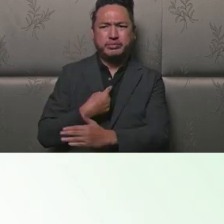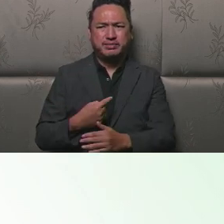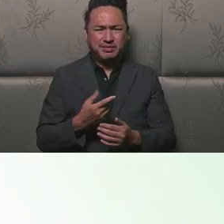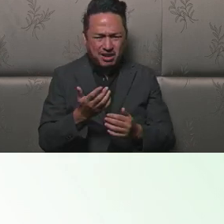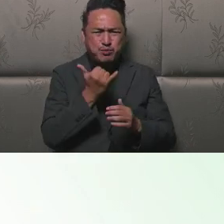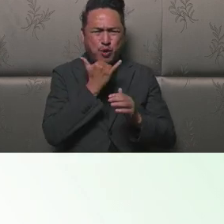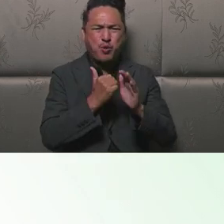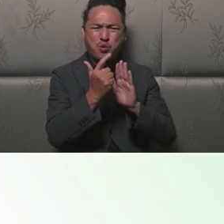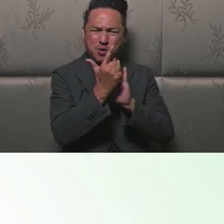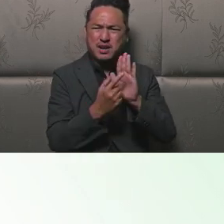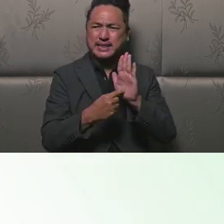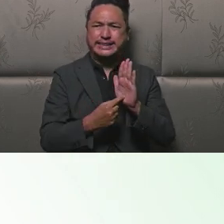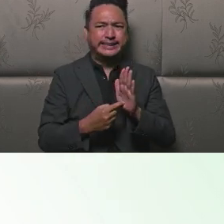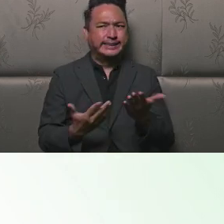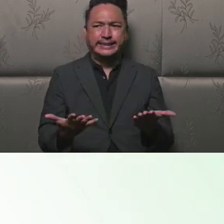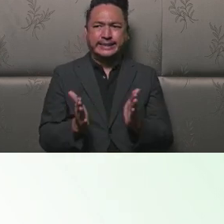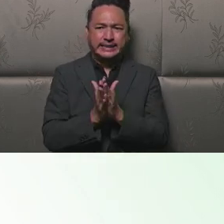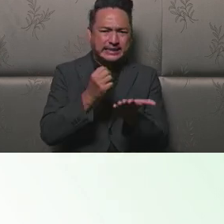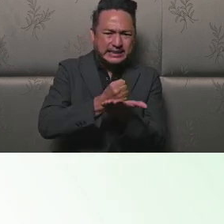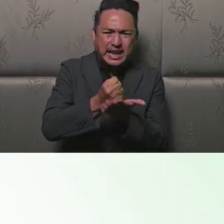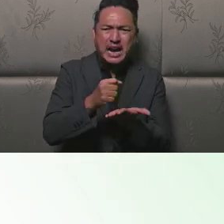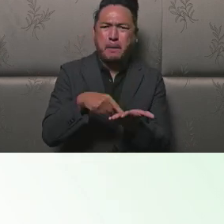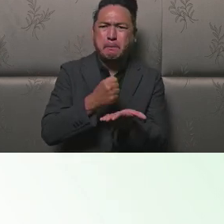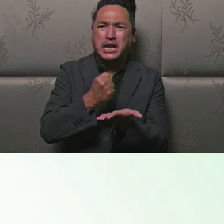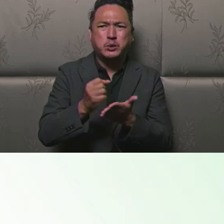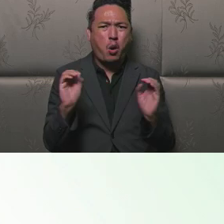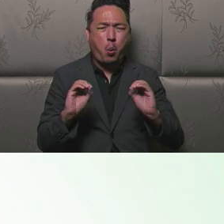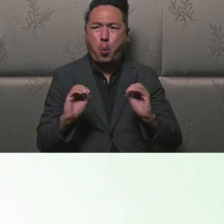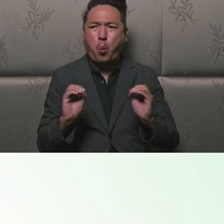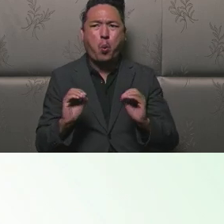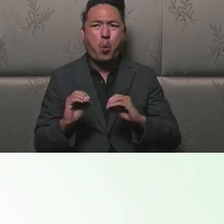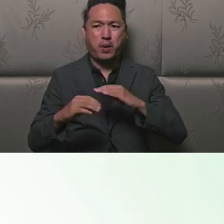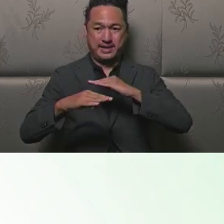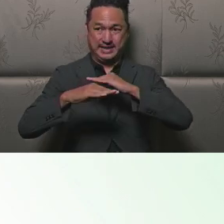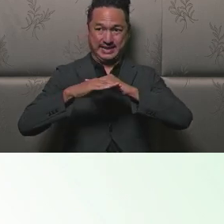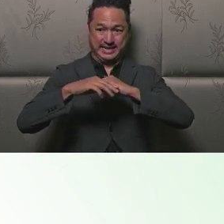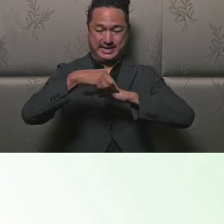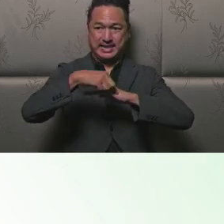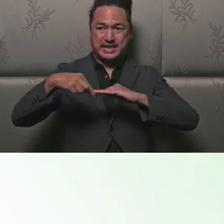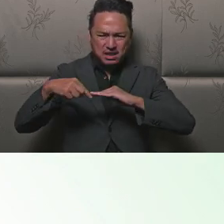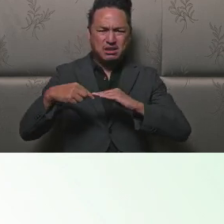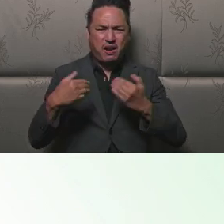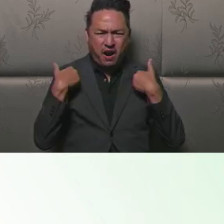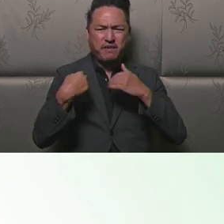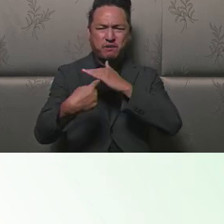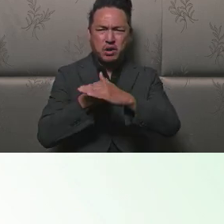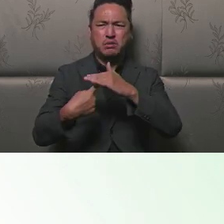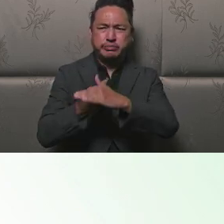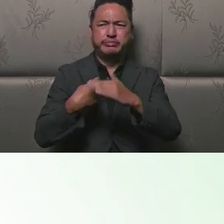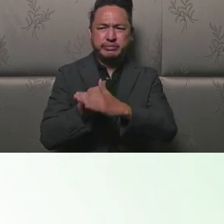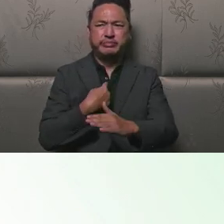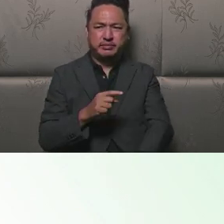be going west, and you will come to one of the camps. There are a total of 9 camps that are along the border